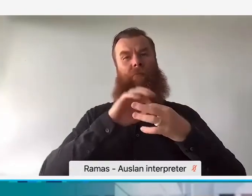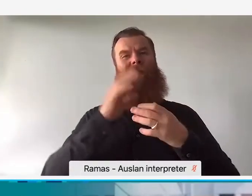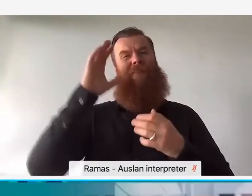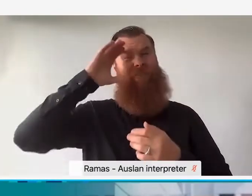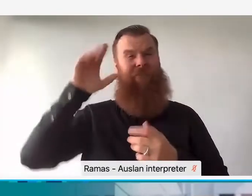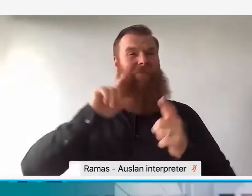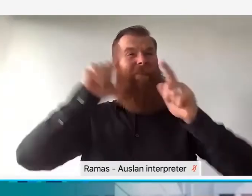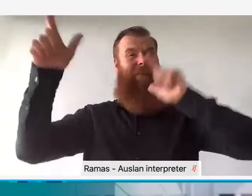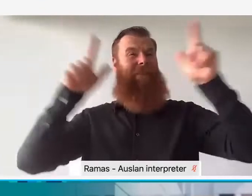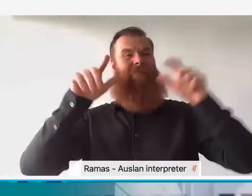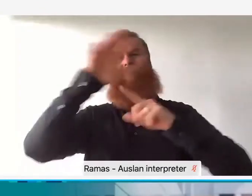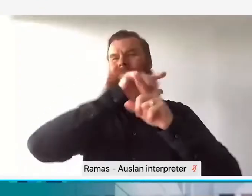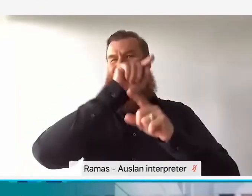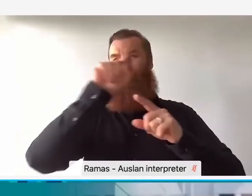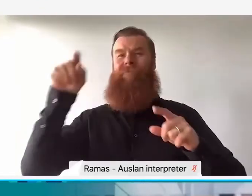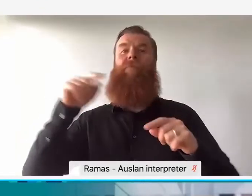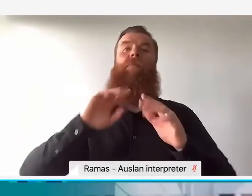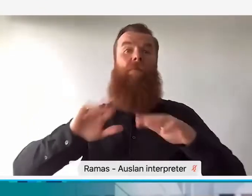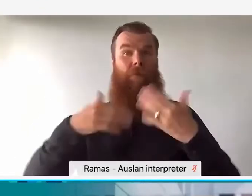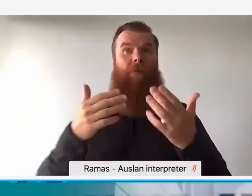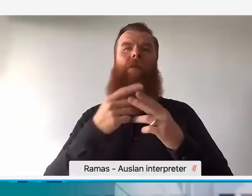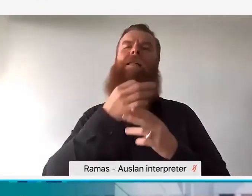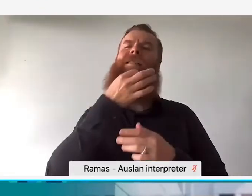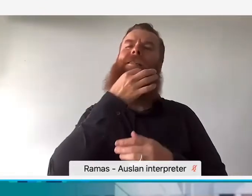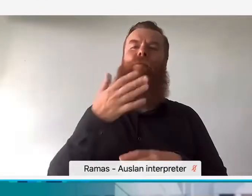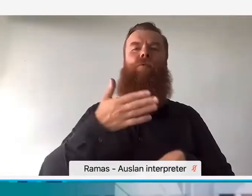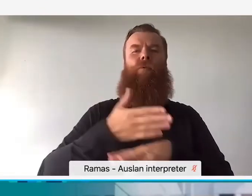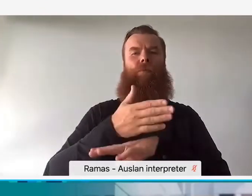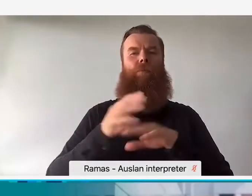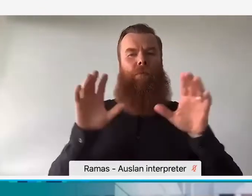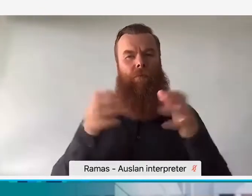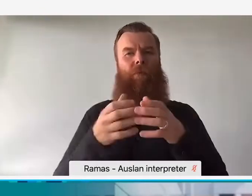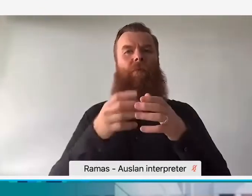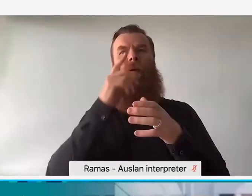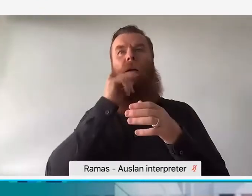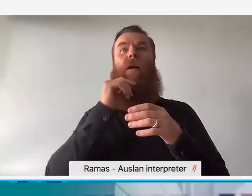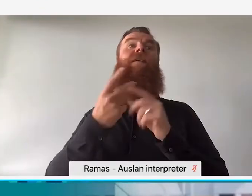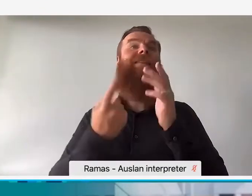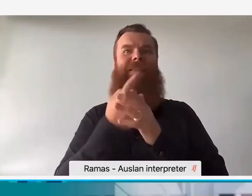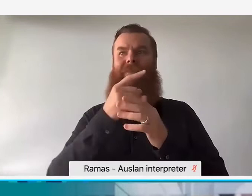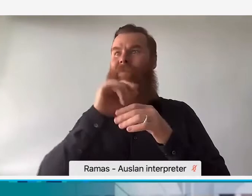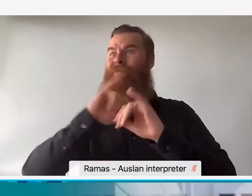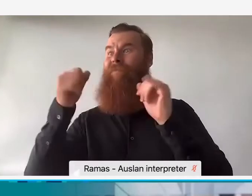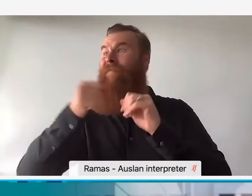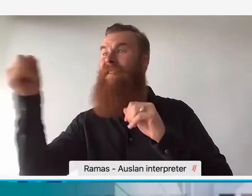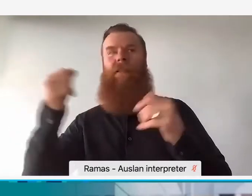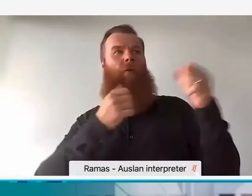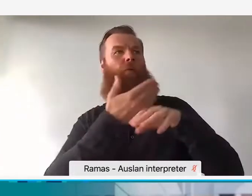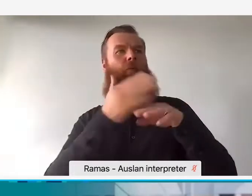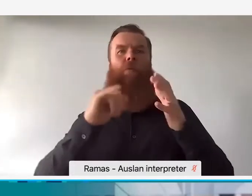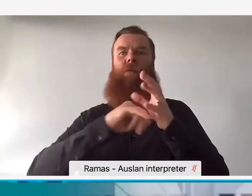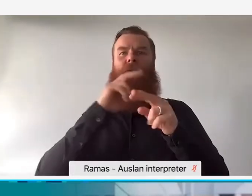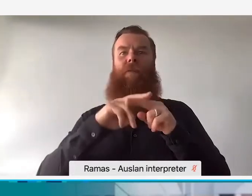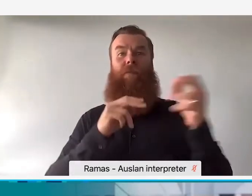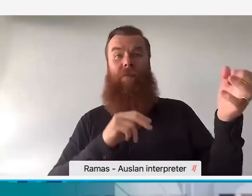access to a temporary surge workforce while they recruit. An incentive scheme for permanent placements in